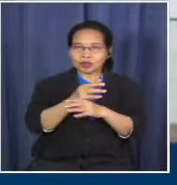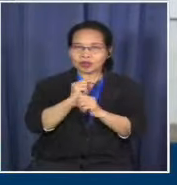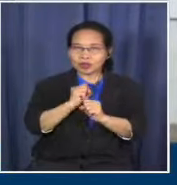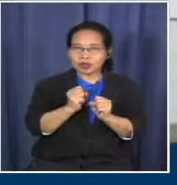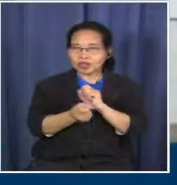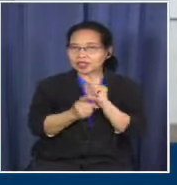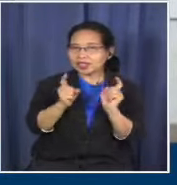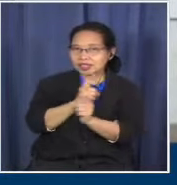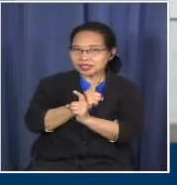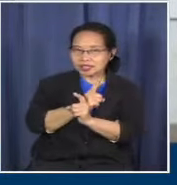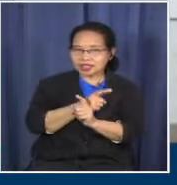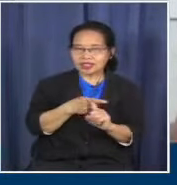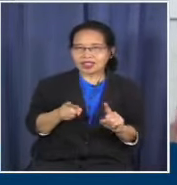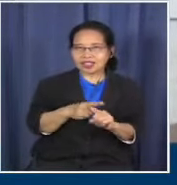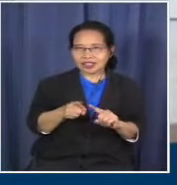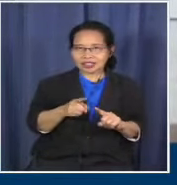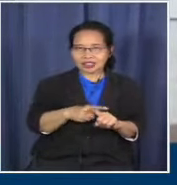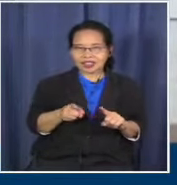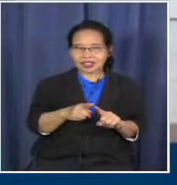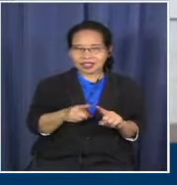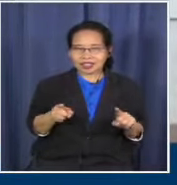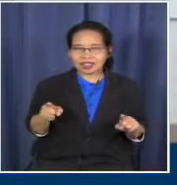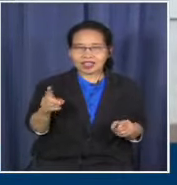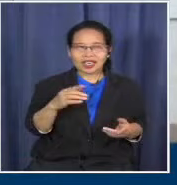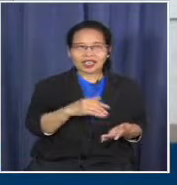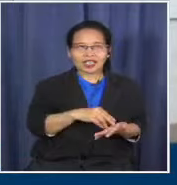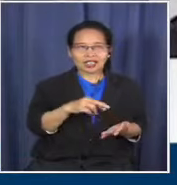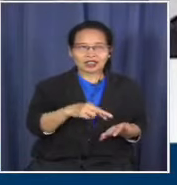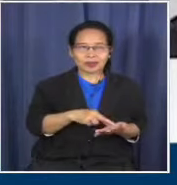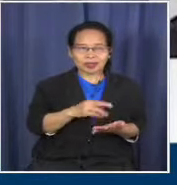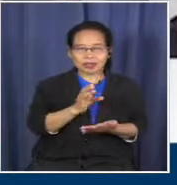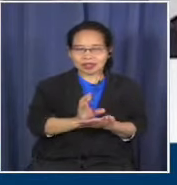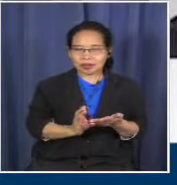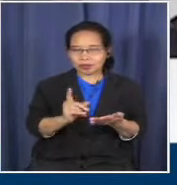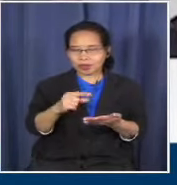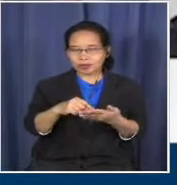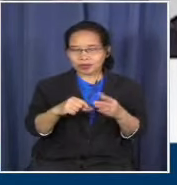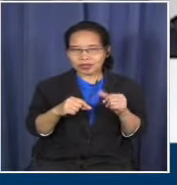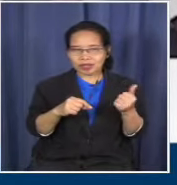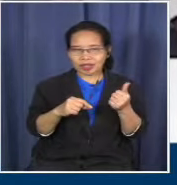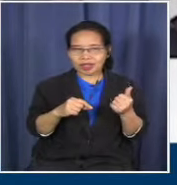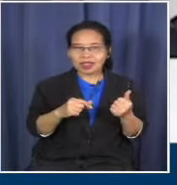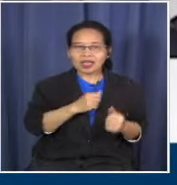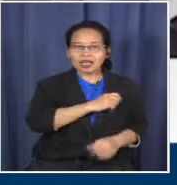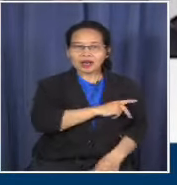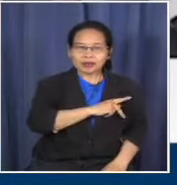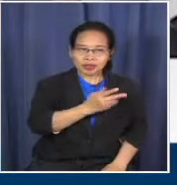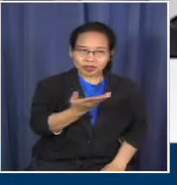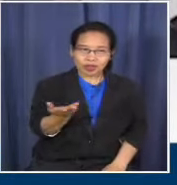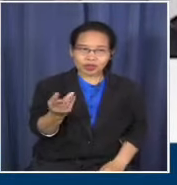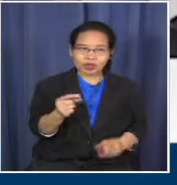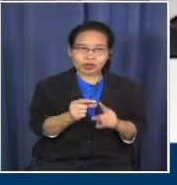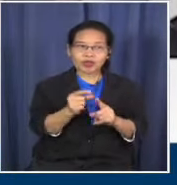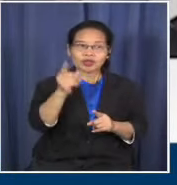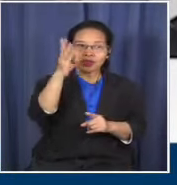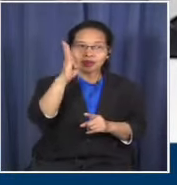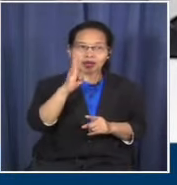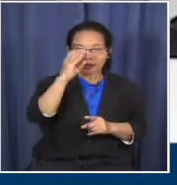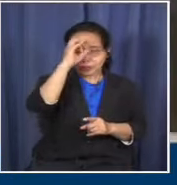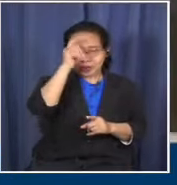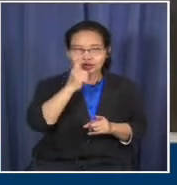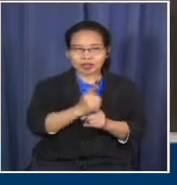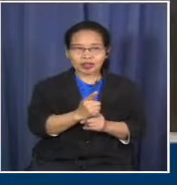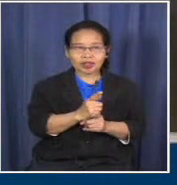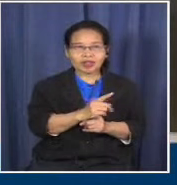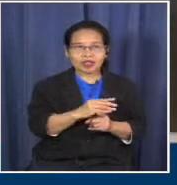that explode, become old, and are replaced, etc. Let me repeat Hebrews 1